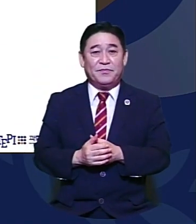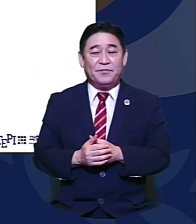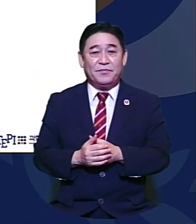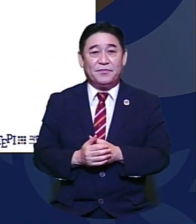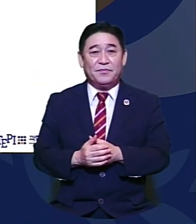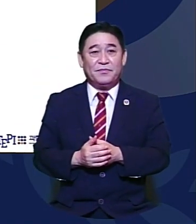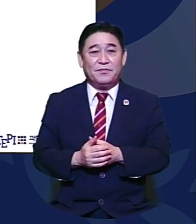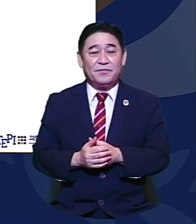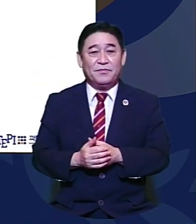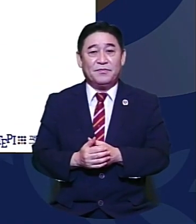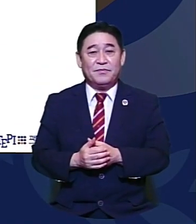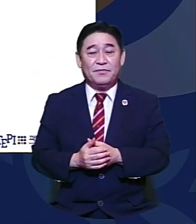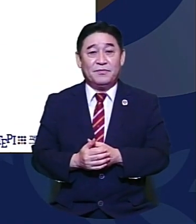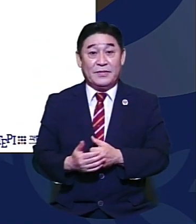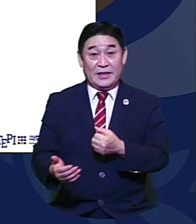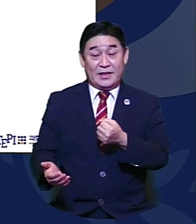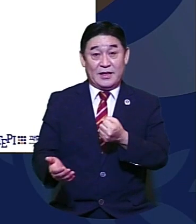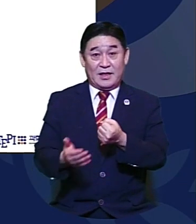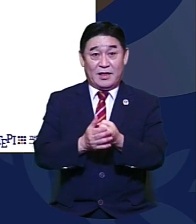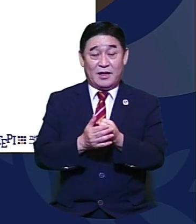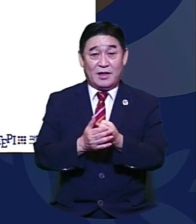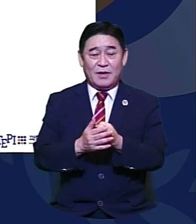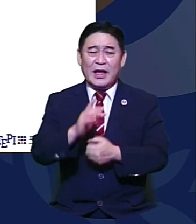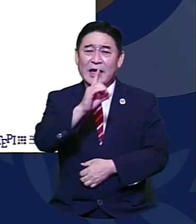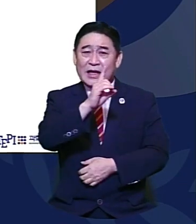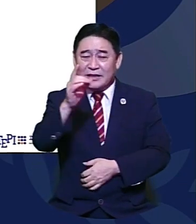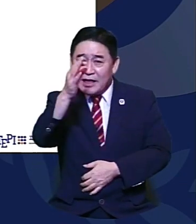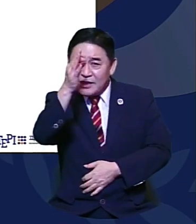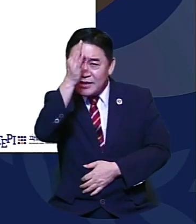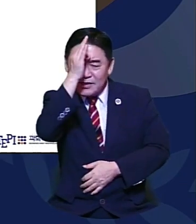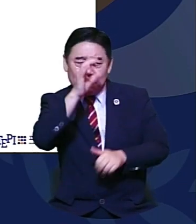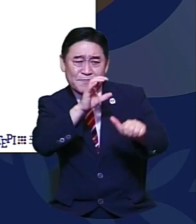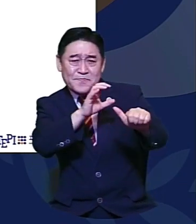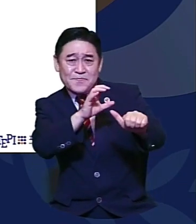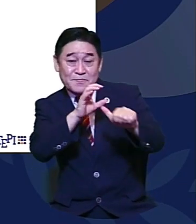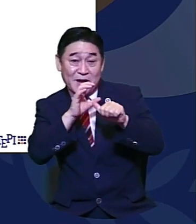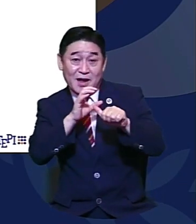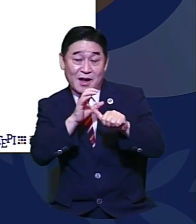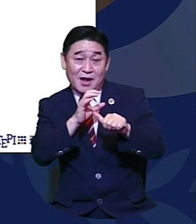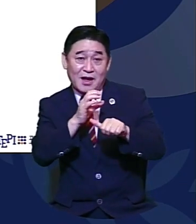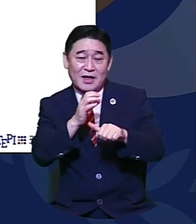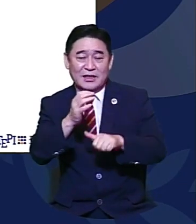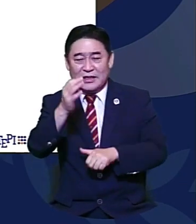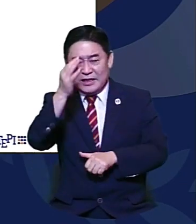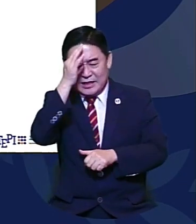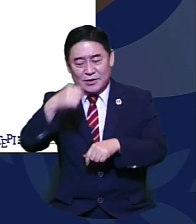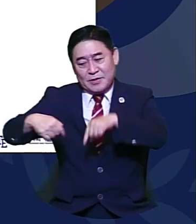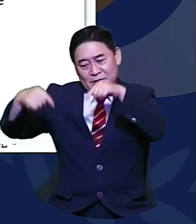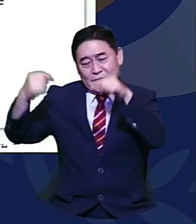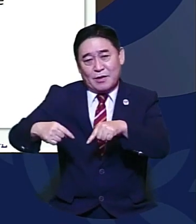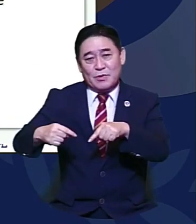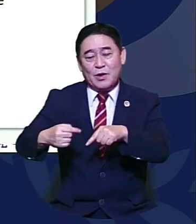development cooperation by using digital technology should be effective and inclusive and